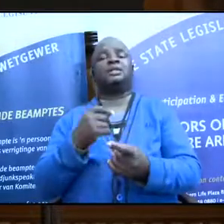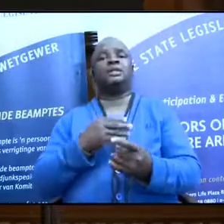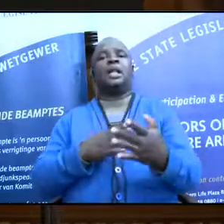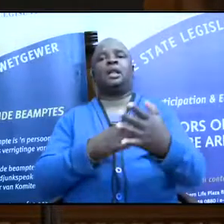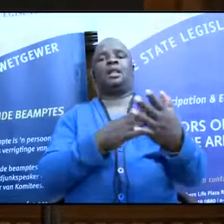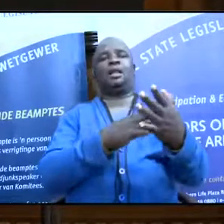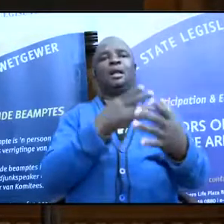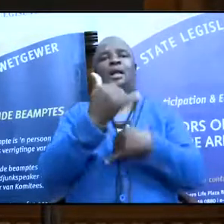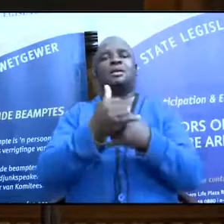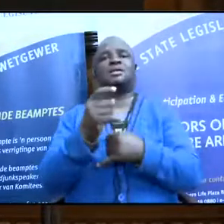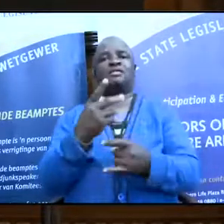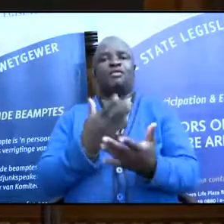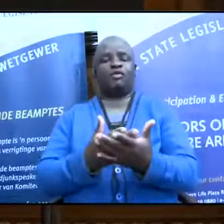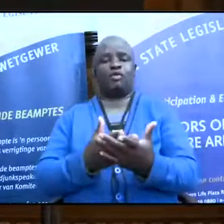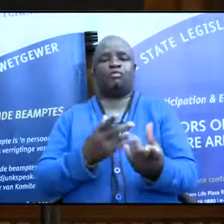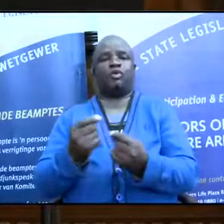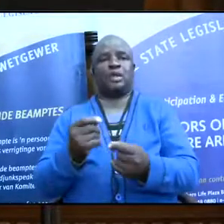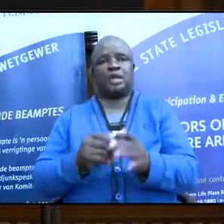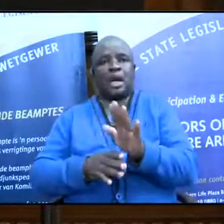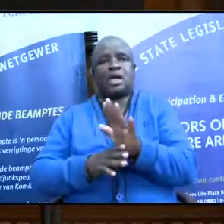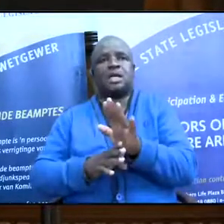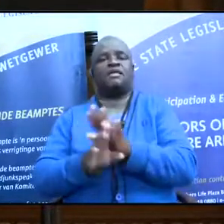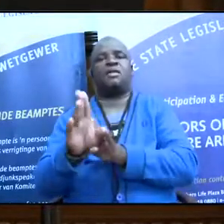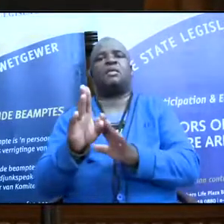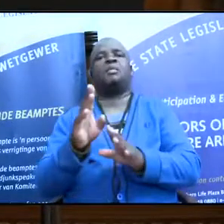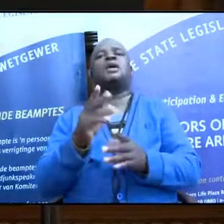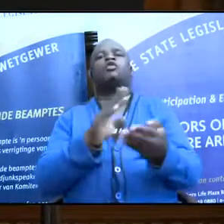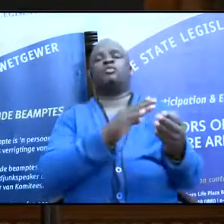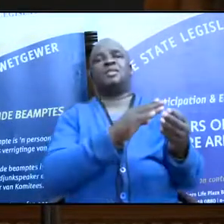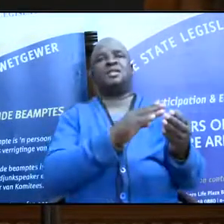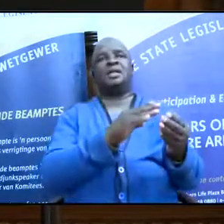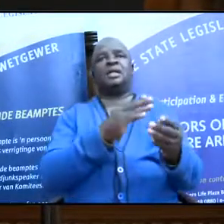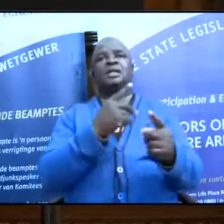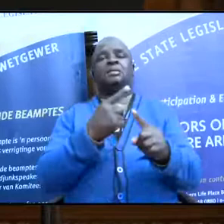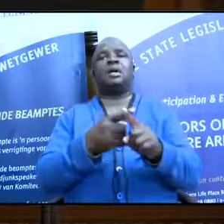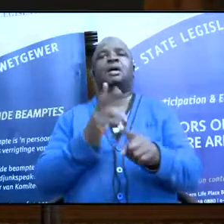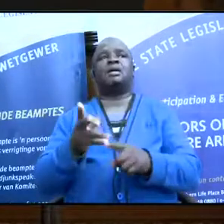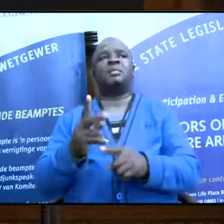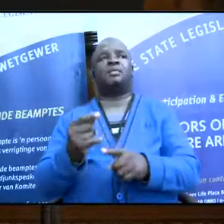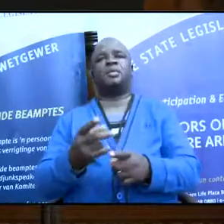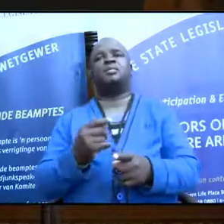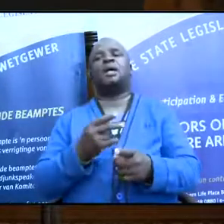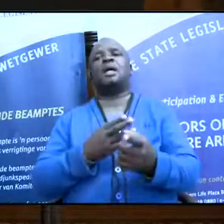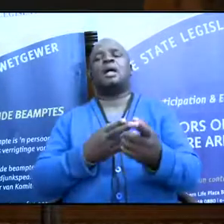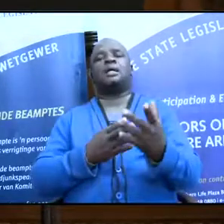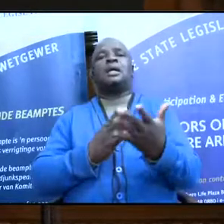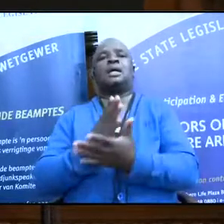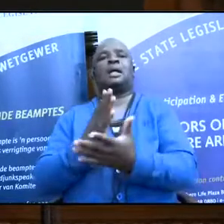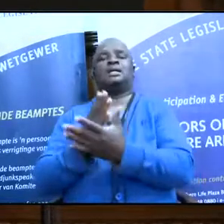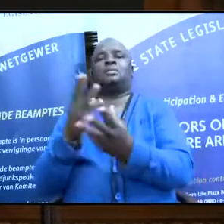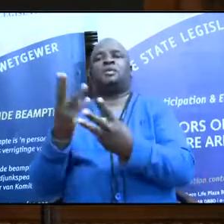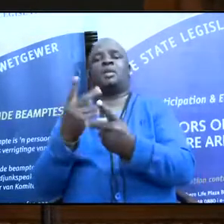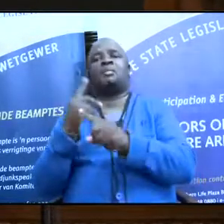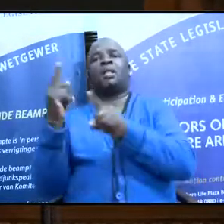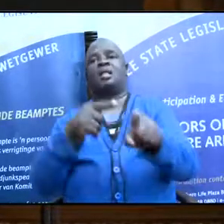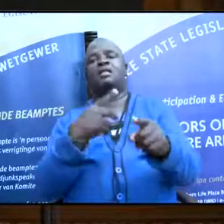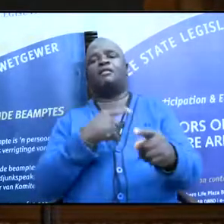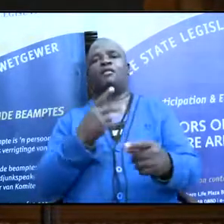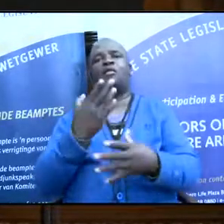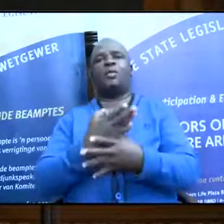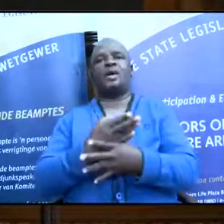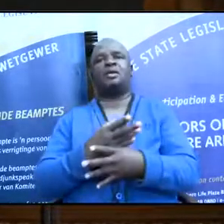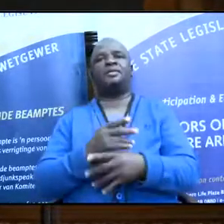interests of its citizens but also of the rise of migrants and workers in